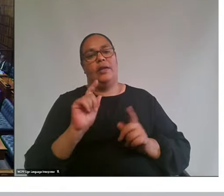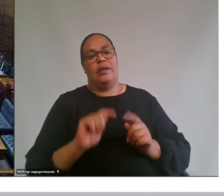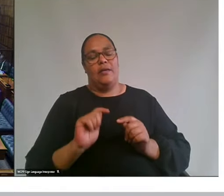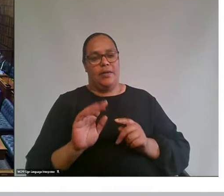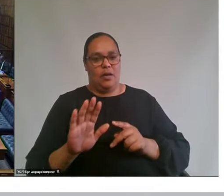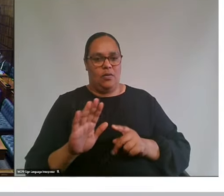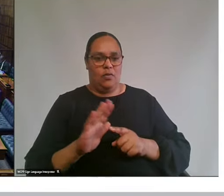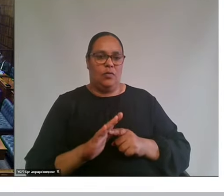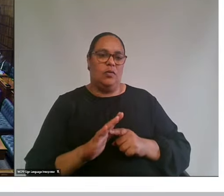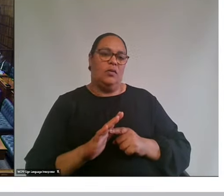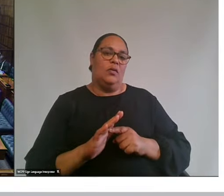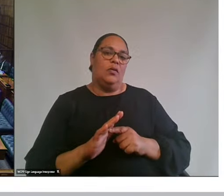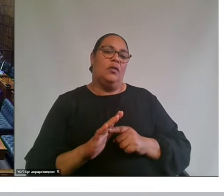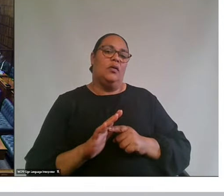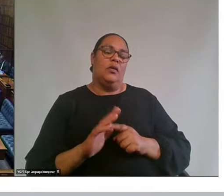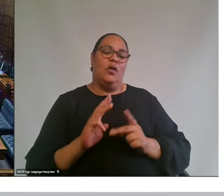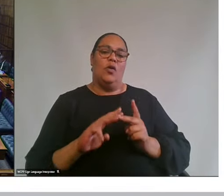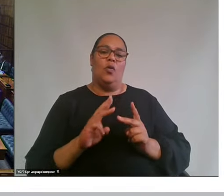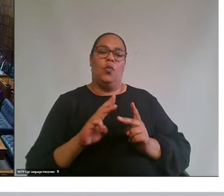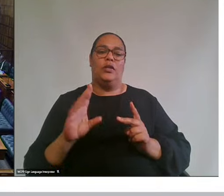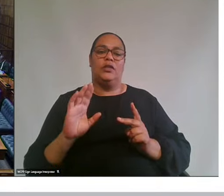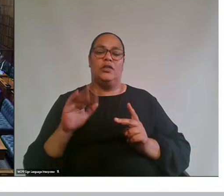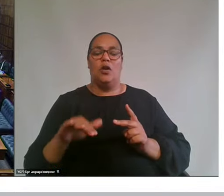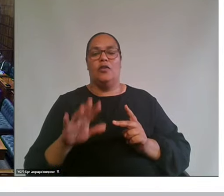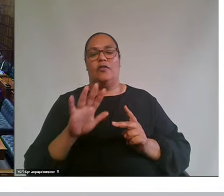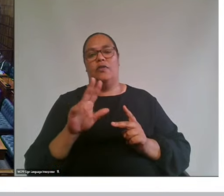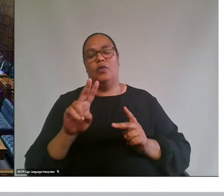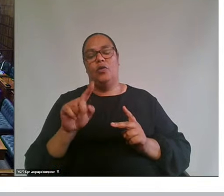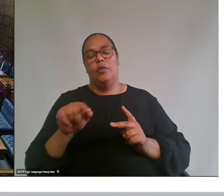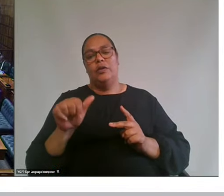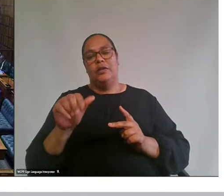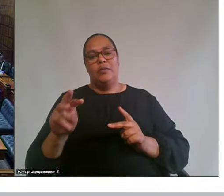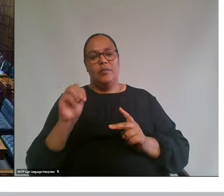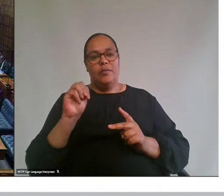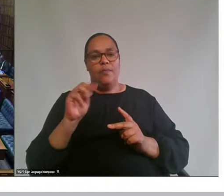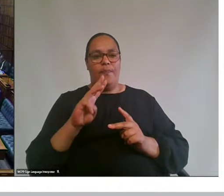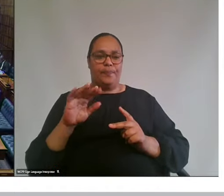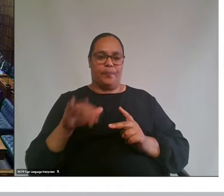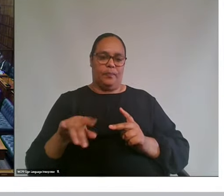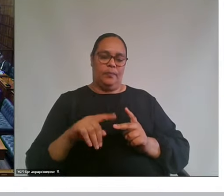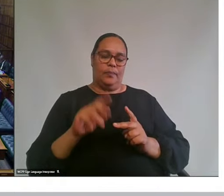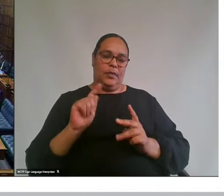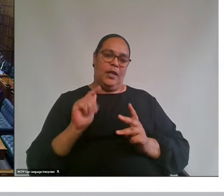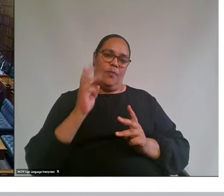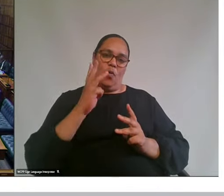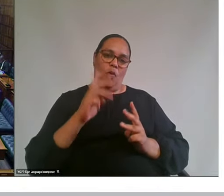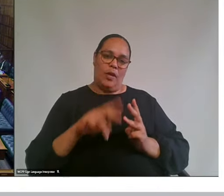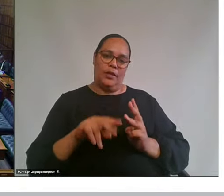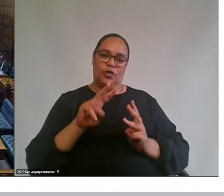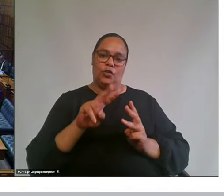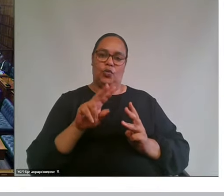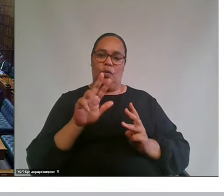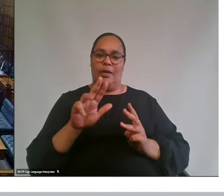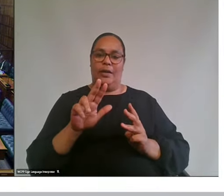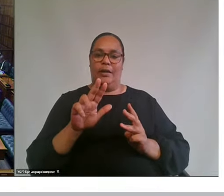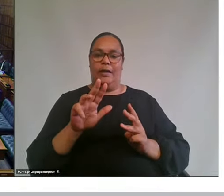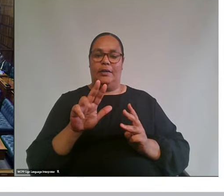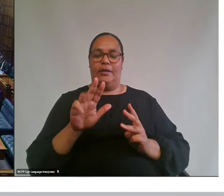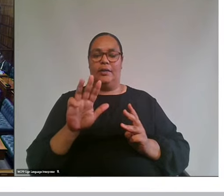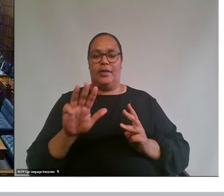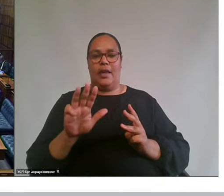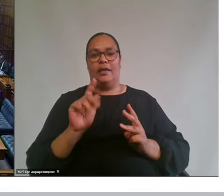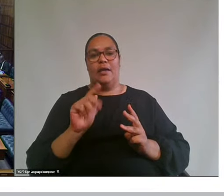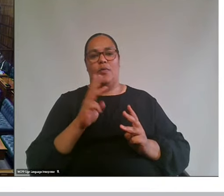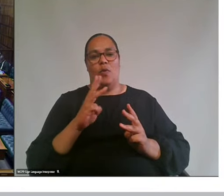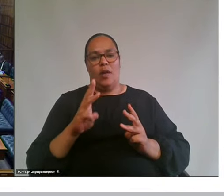Town um West Coast uh 52.6 million was West Coast Cape windlands 289 million was Cape wiland